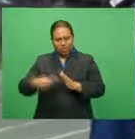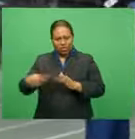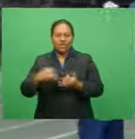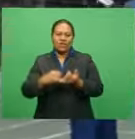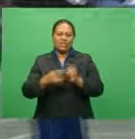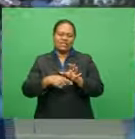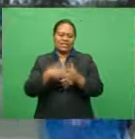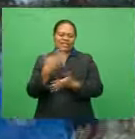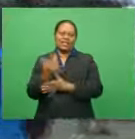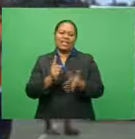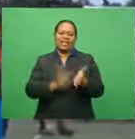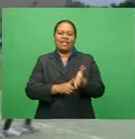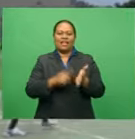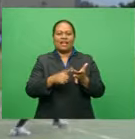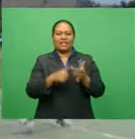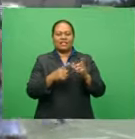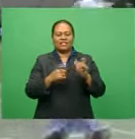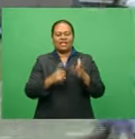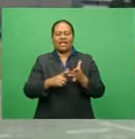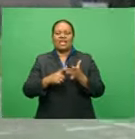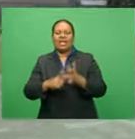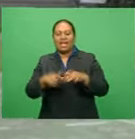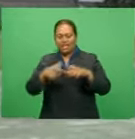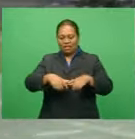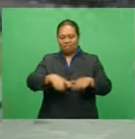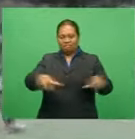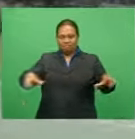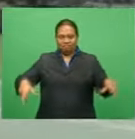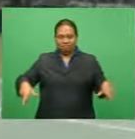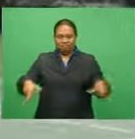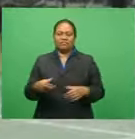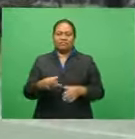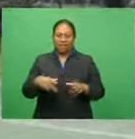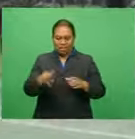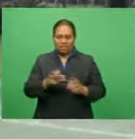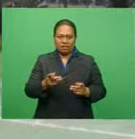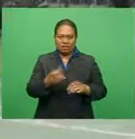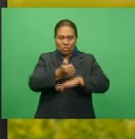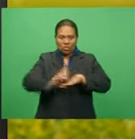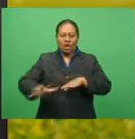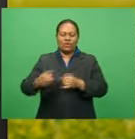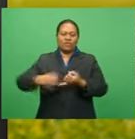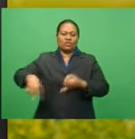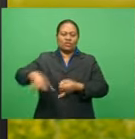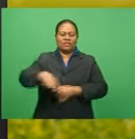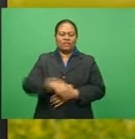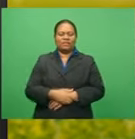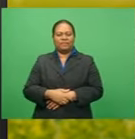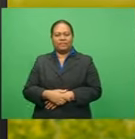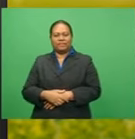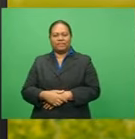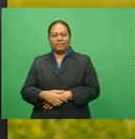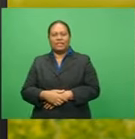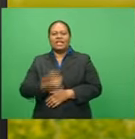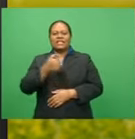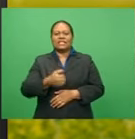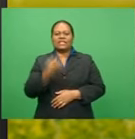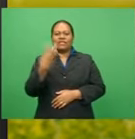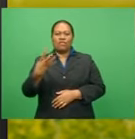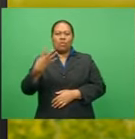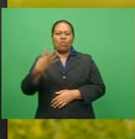the LICI court in Suva. Karlini Tavi, FBC Sports. The 64th annual Nandi